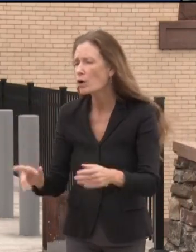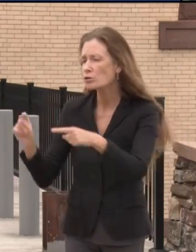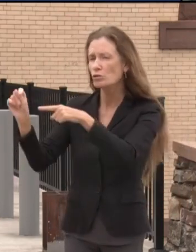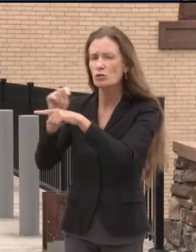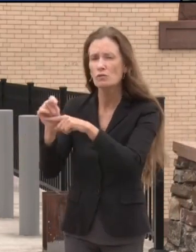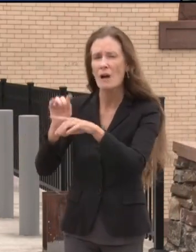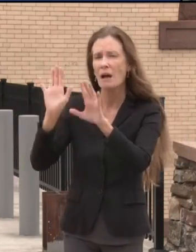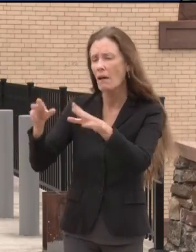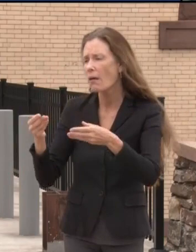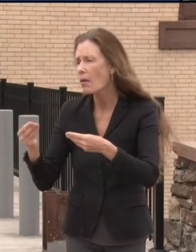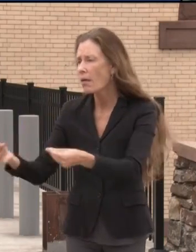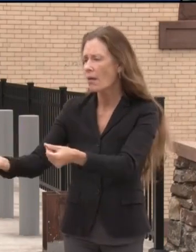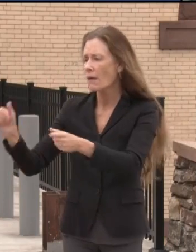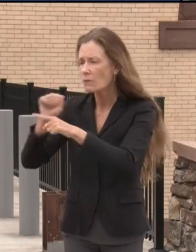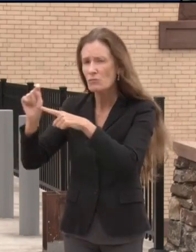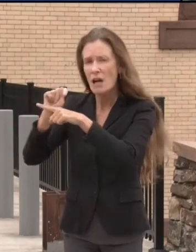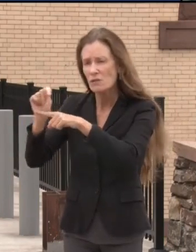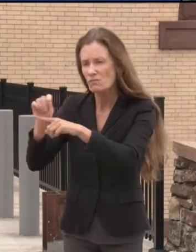best employees.